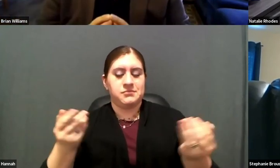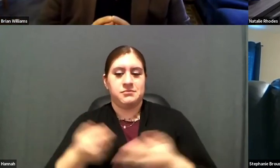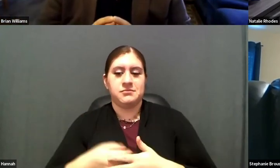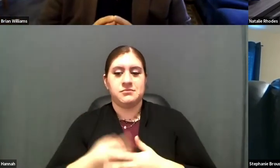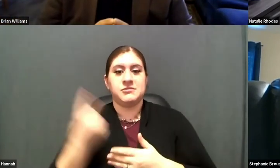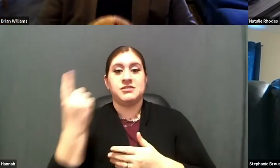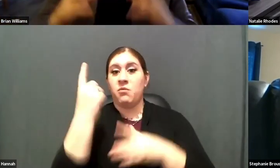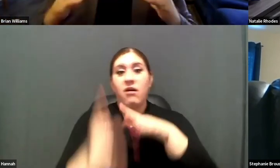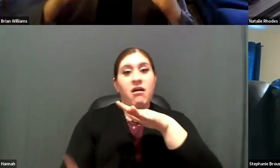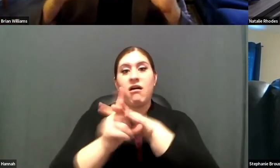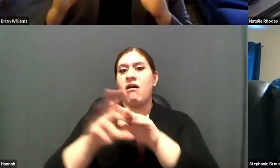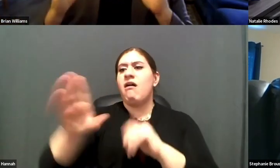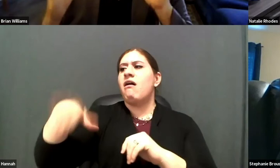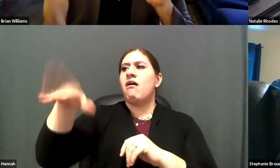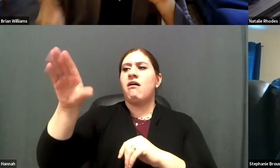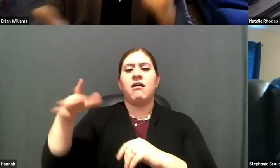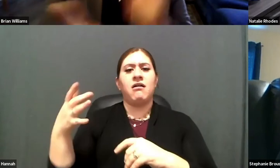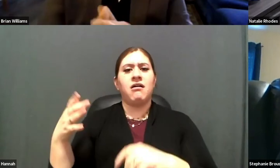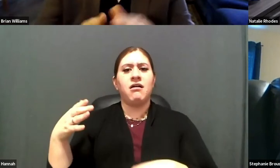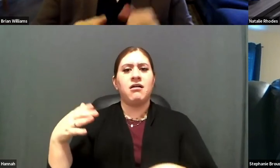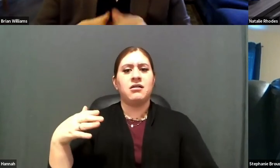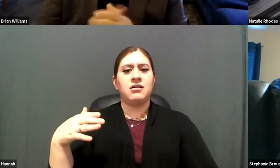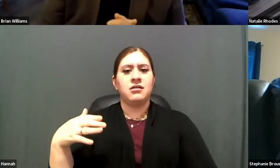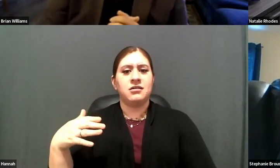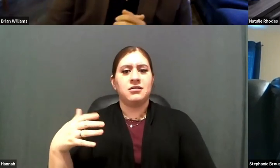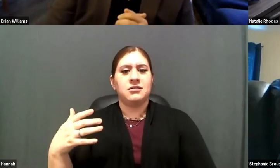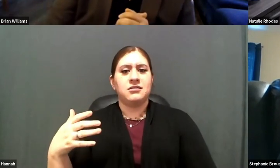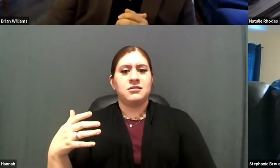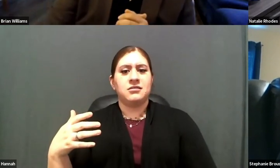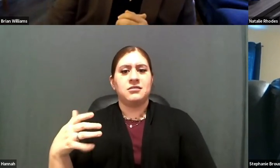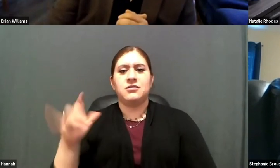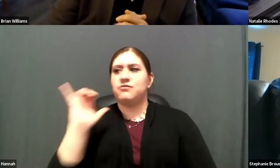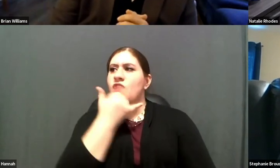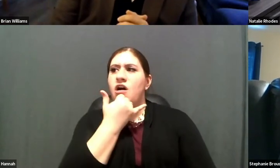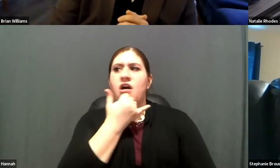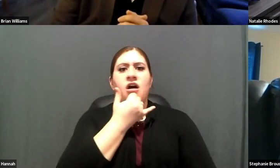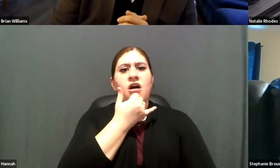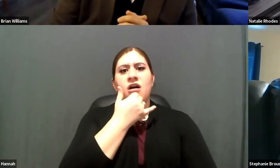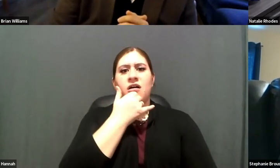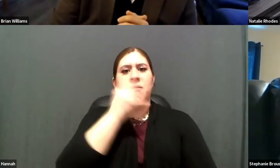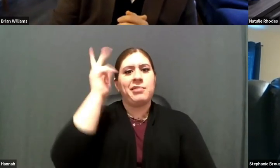Somebody come up and say, hey, you know what? Wrong political party, you're all fired.